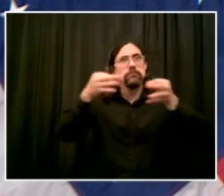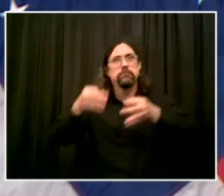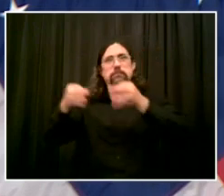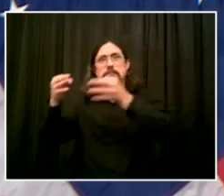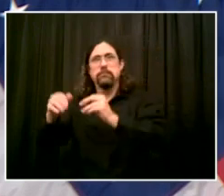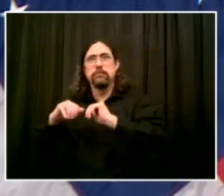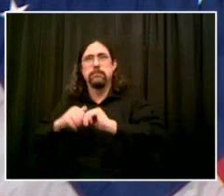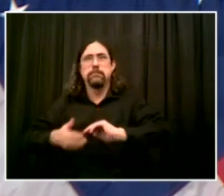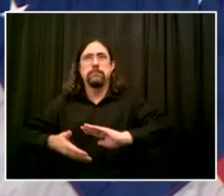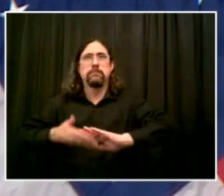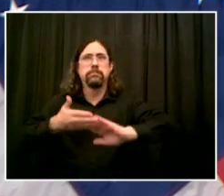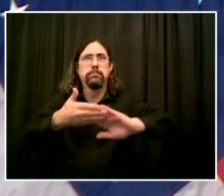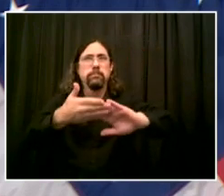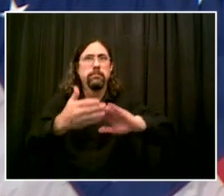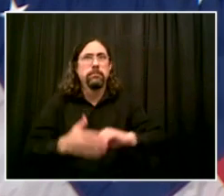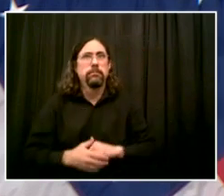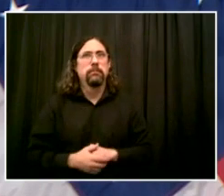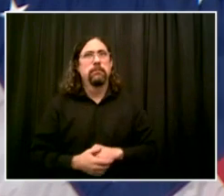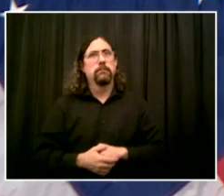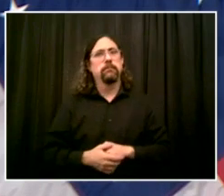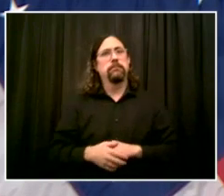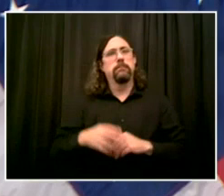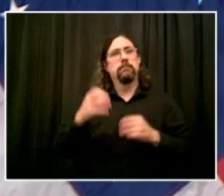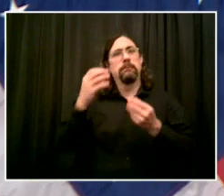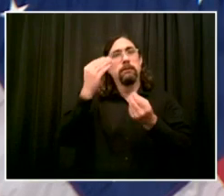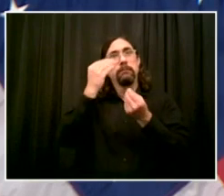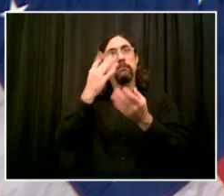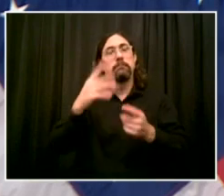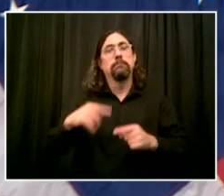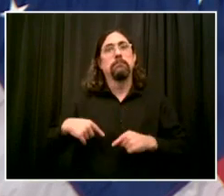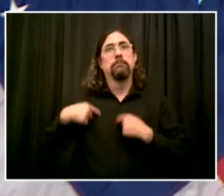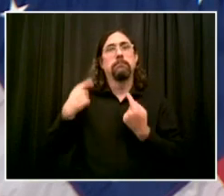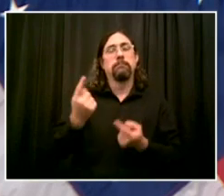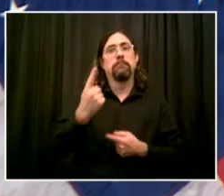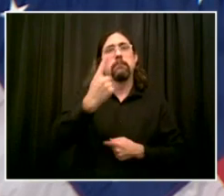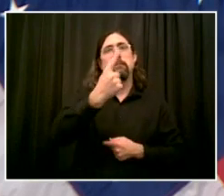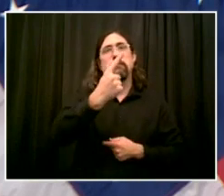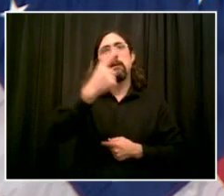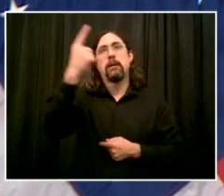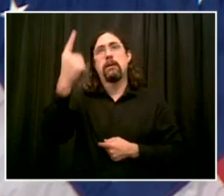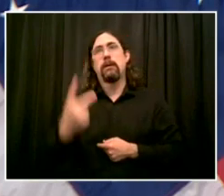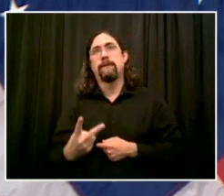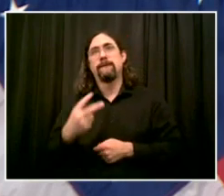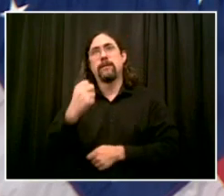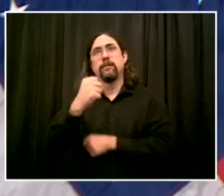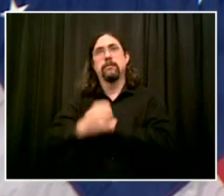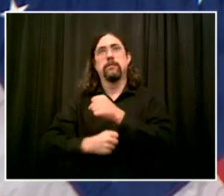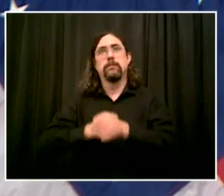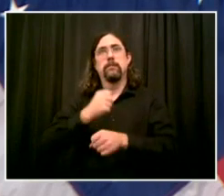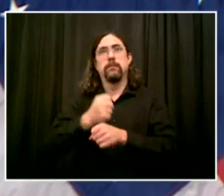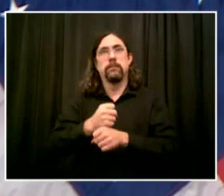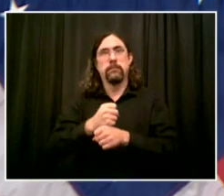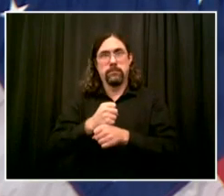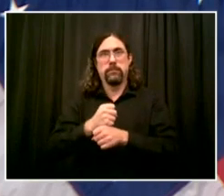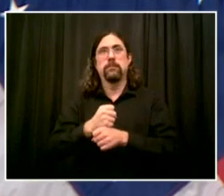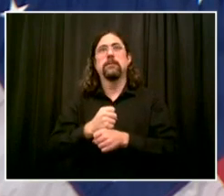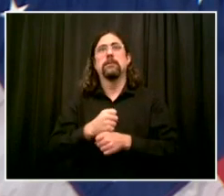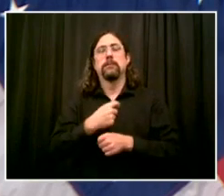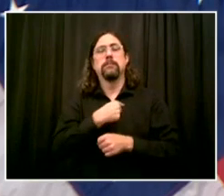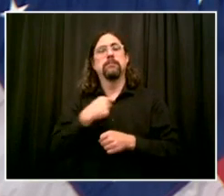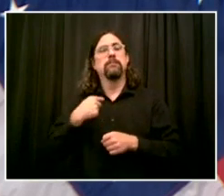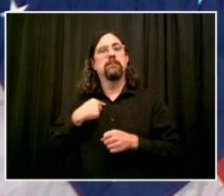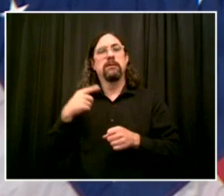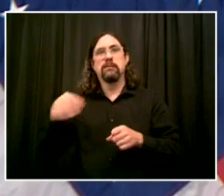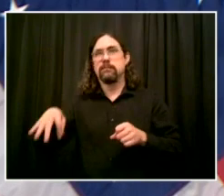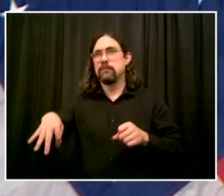are indicted. We need the price of carrying an illegal firearm in New York City to be felt. We don't necessarily need